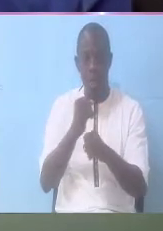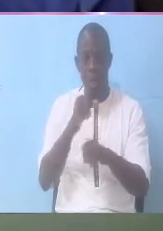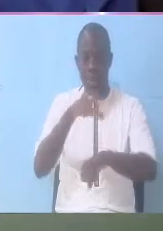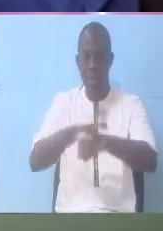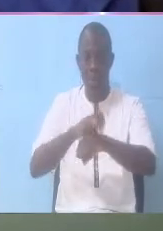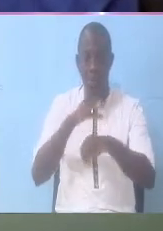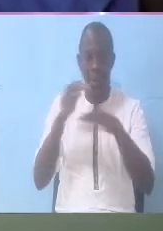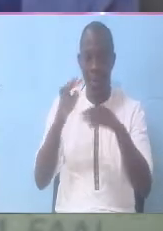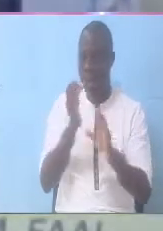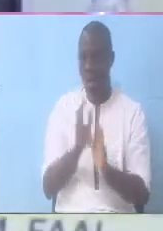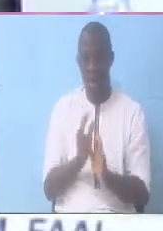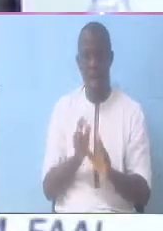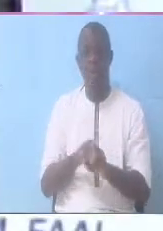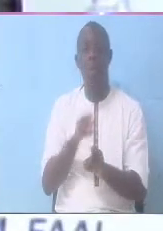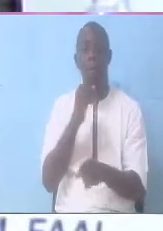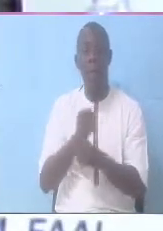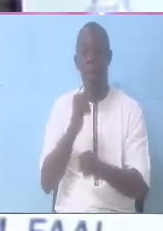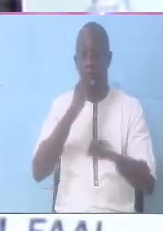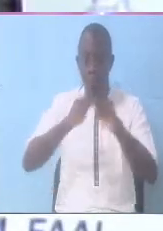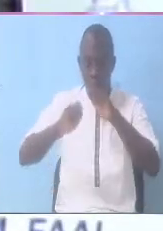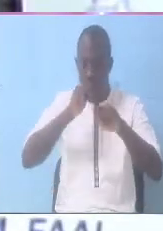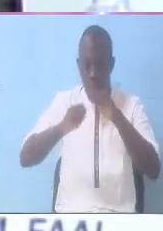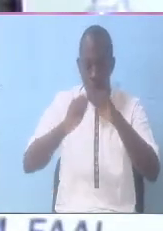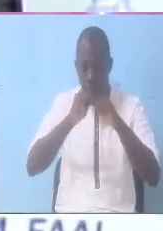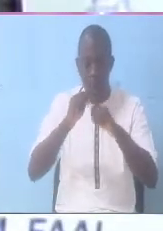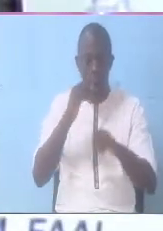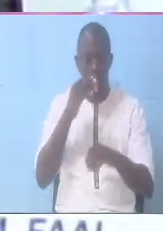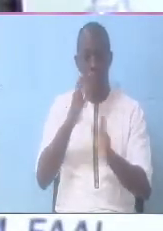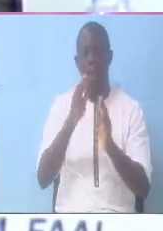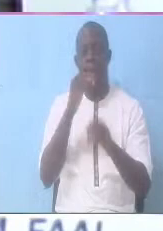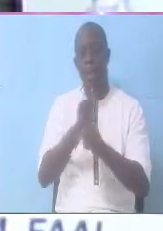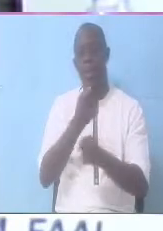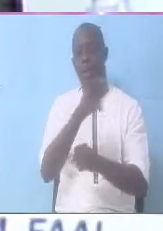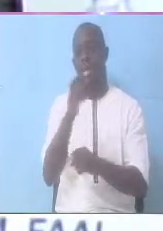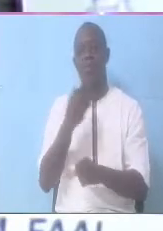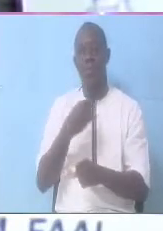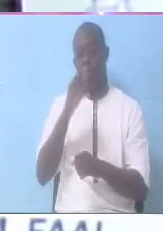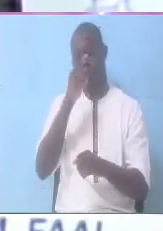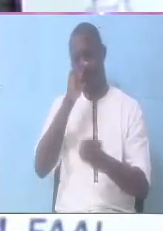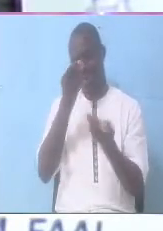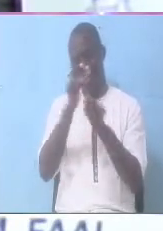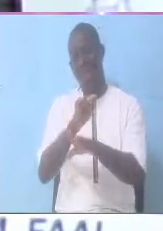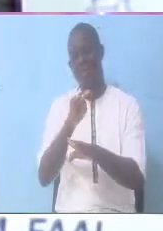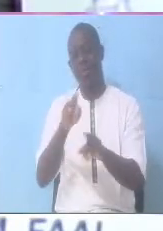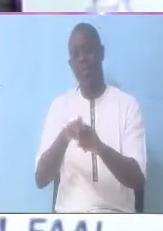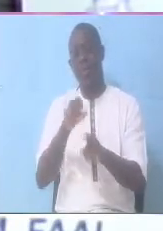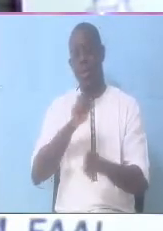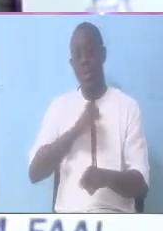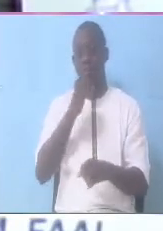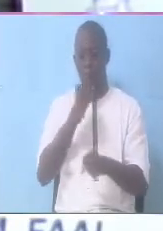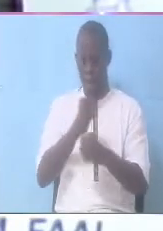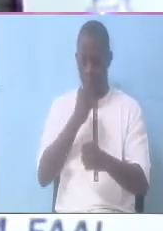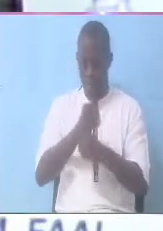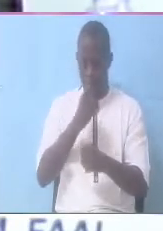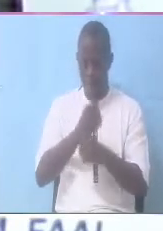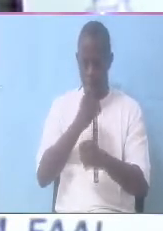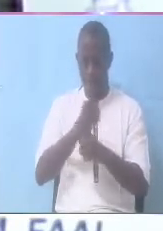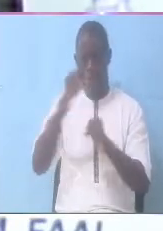a moment, I'm just recapping. So he prepared this list and gave it to his marabouts.